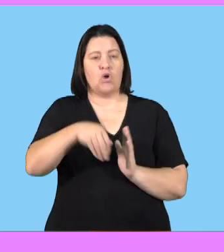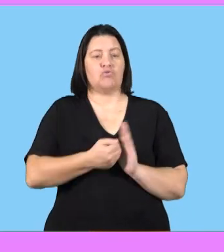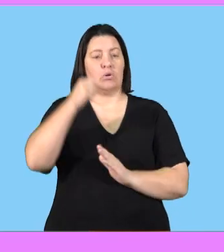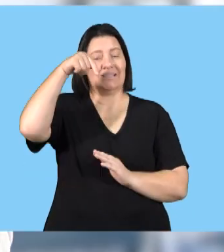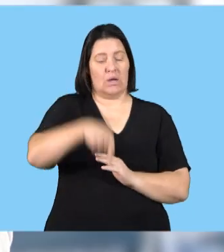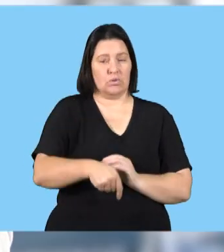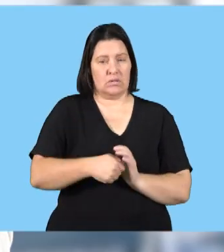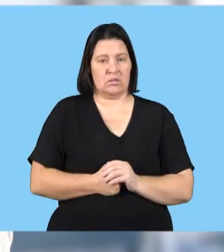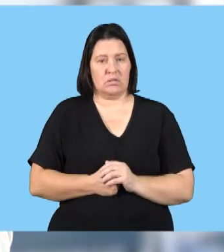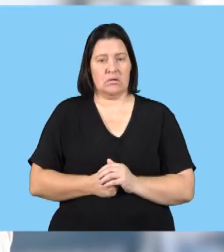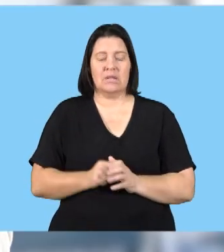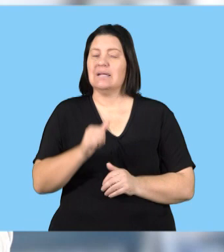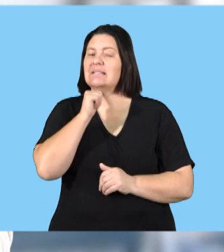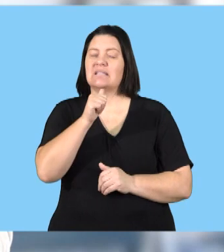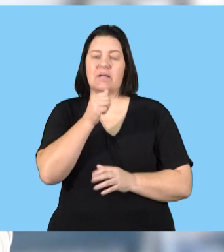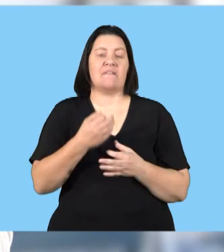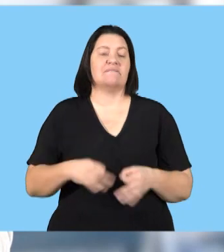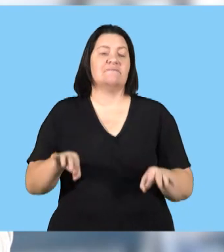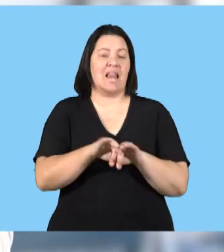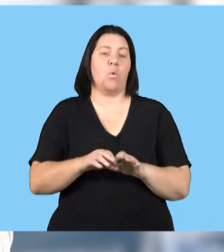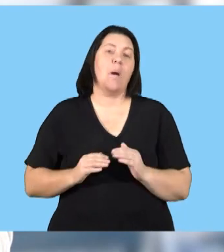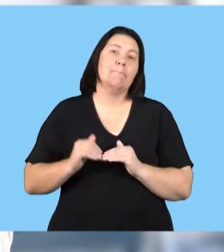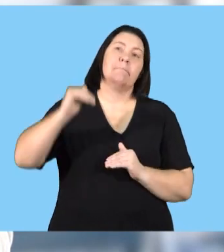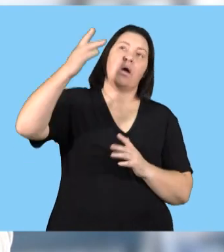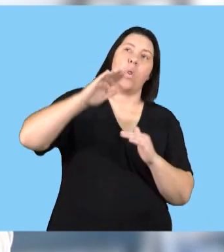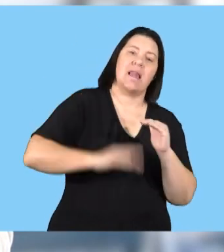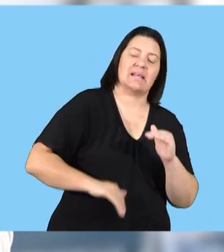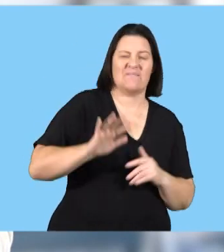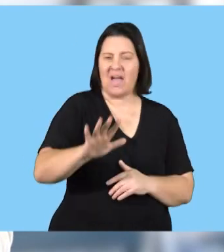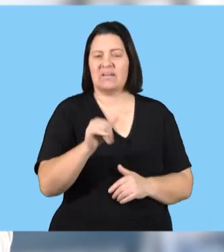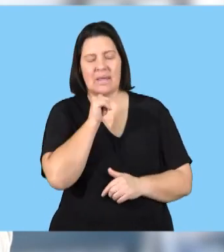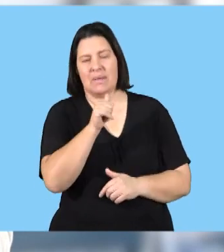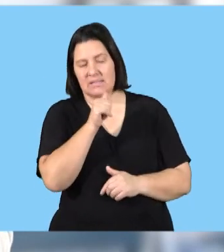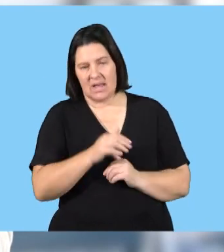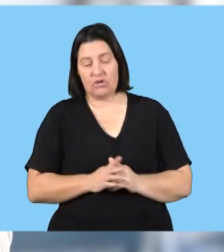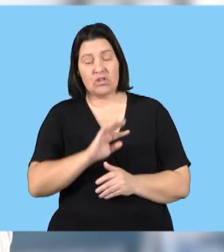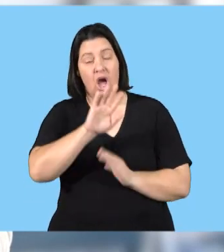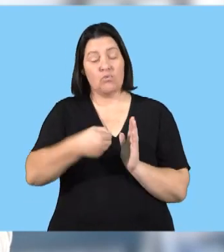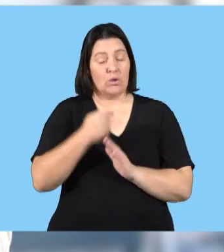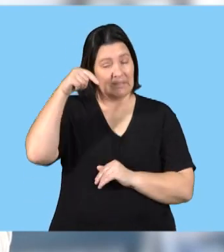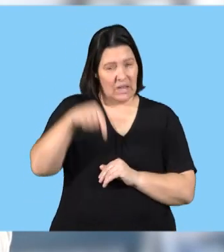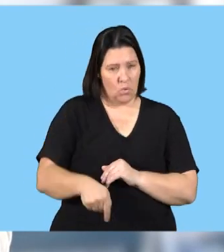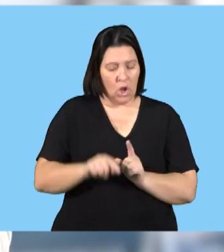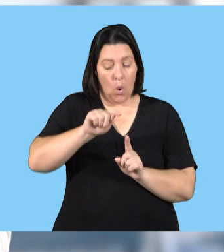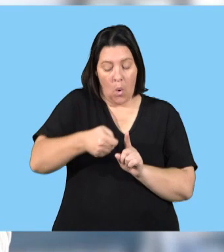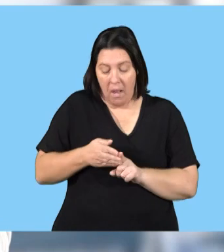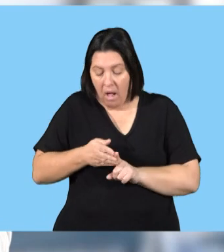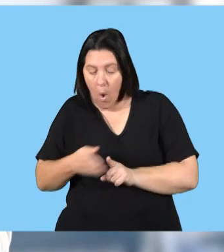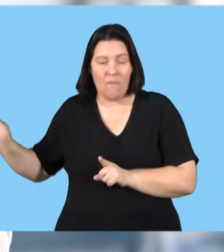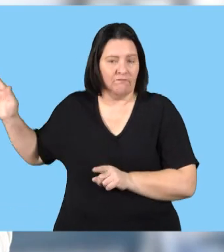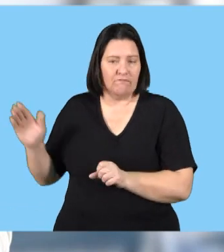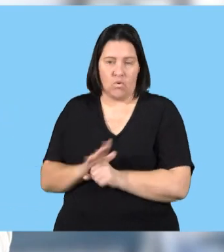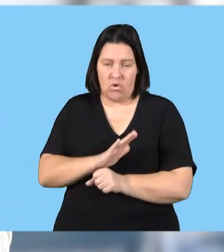that it doesn't matter whether the value is greater than 5 or less. Once we say round down, you just eliminate